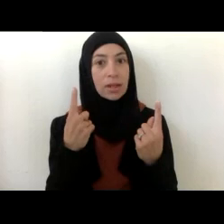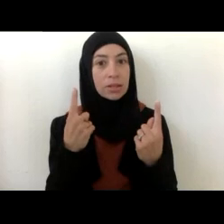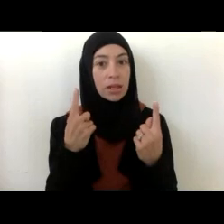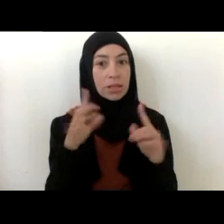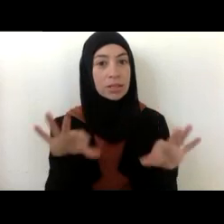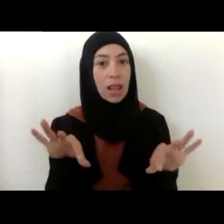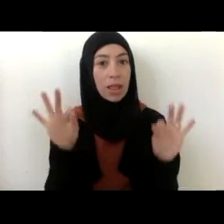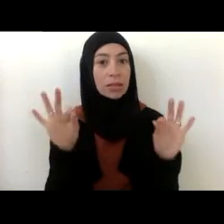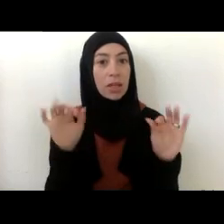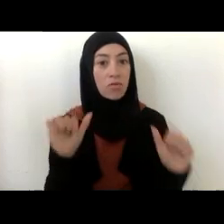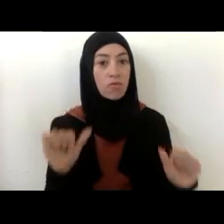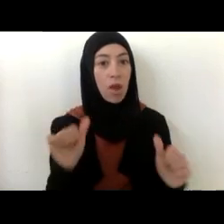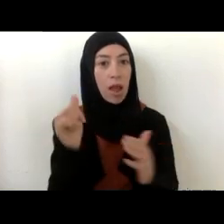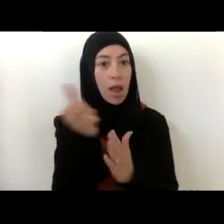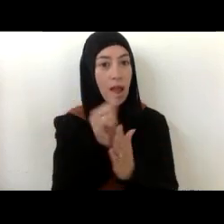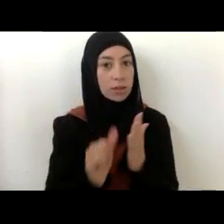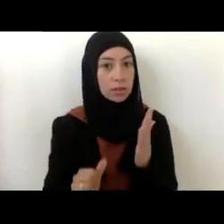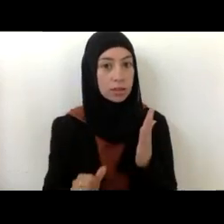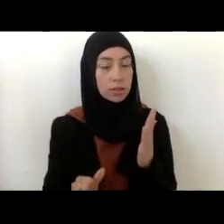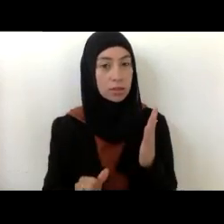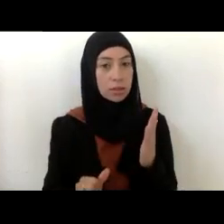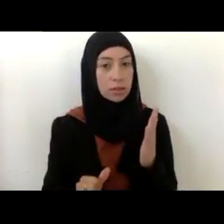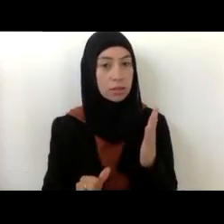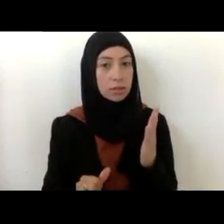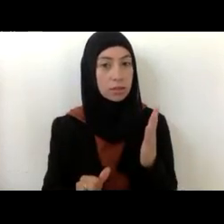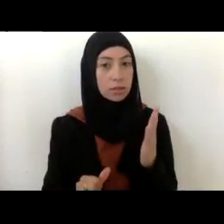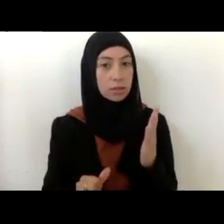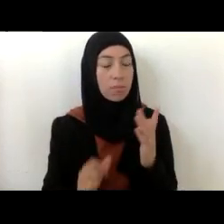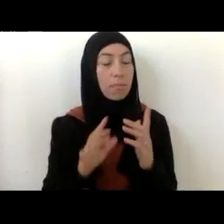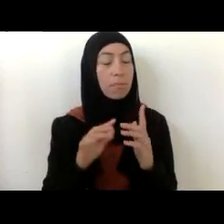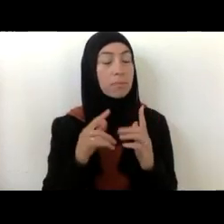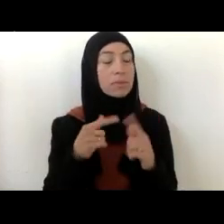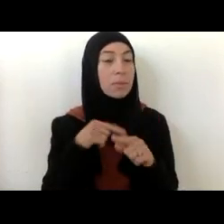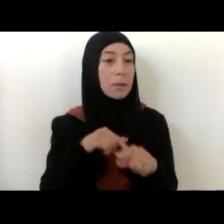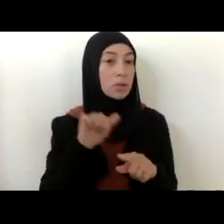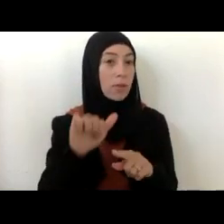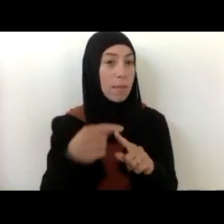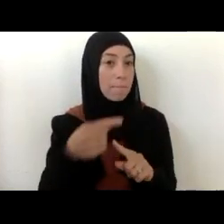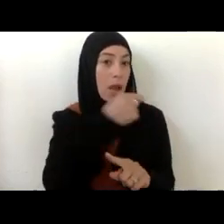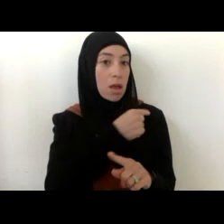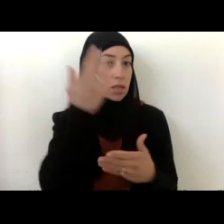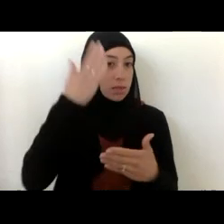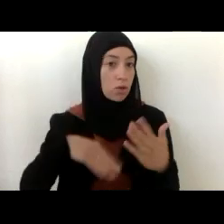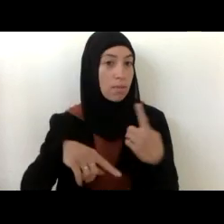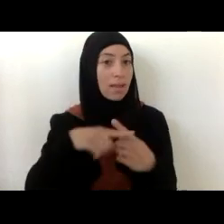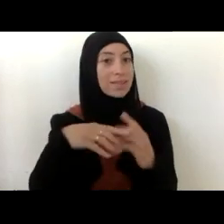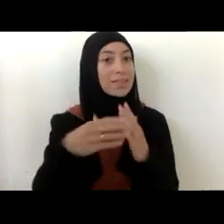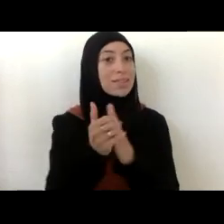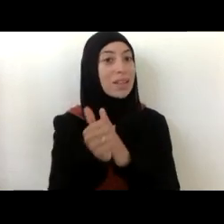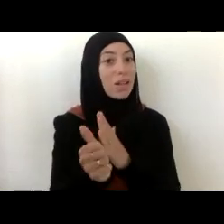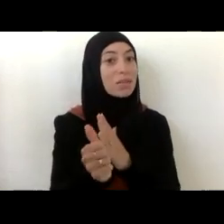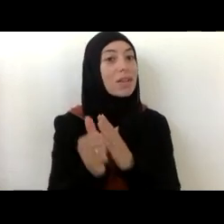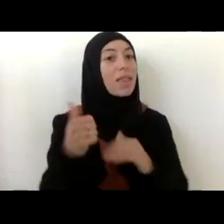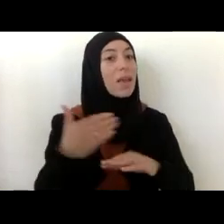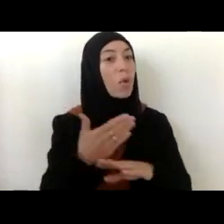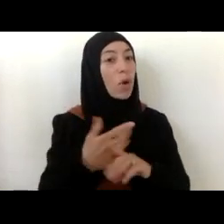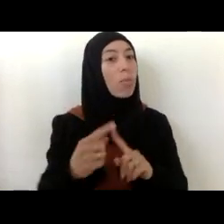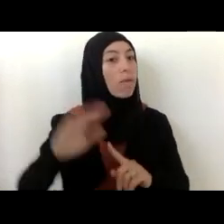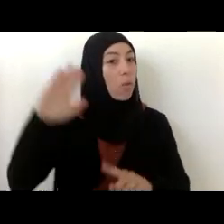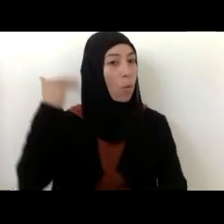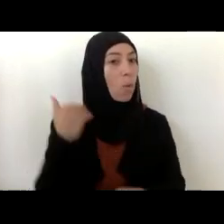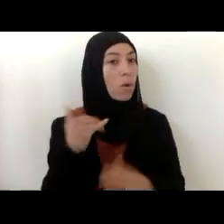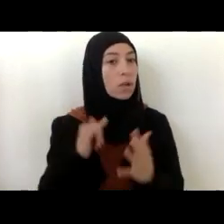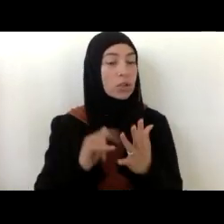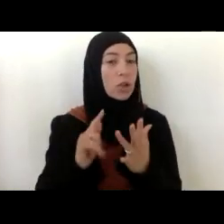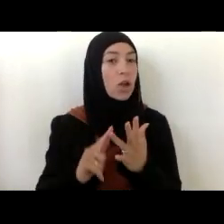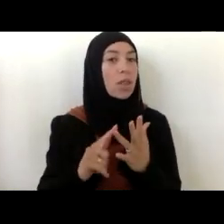selecting the artists based on their previous experience and skills and work previously done. So the